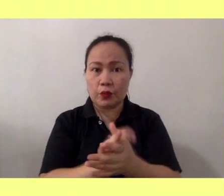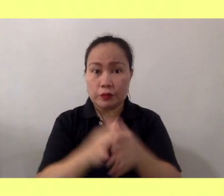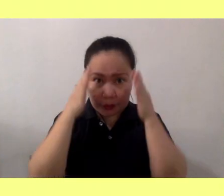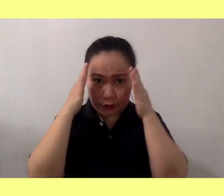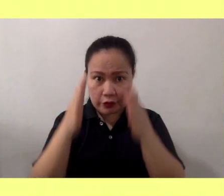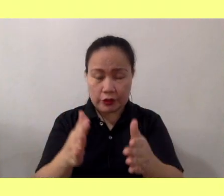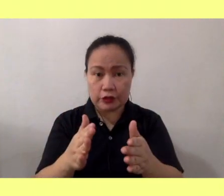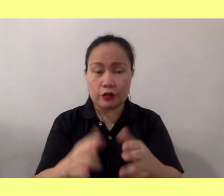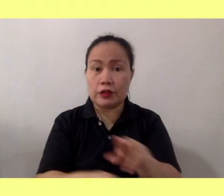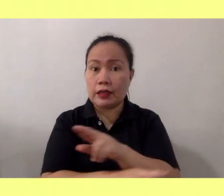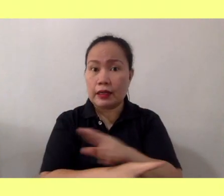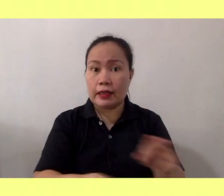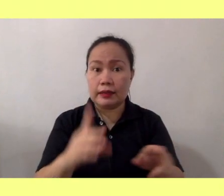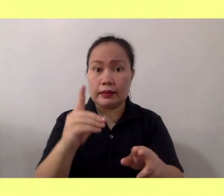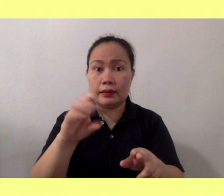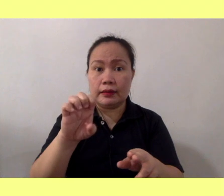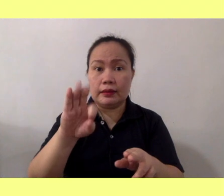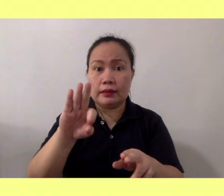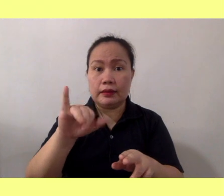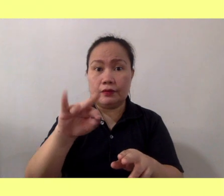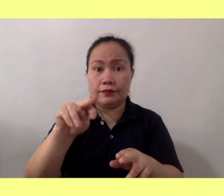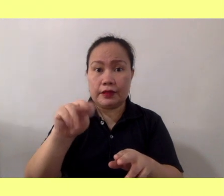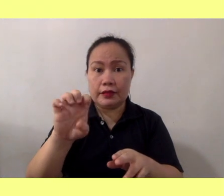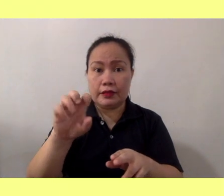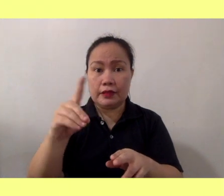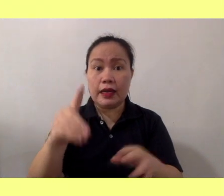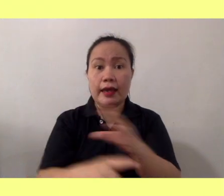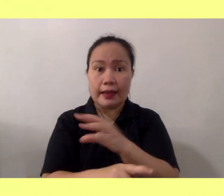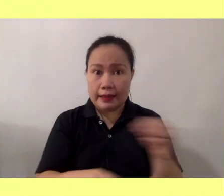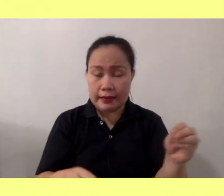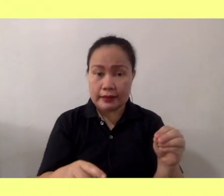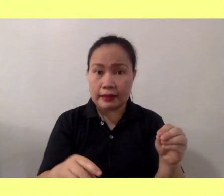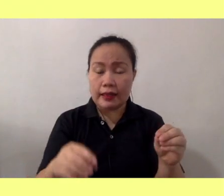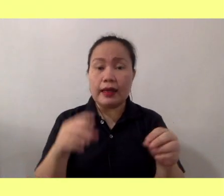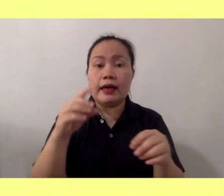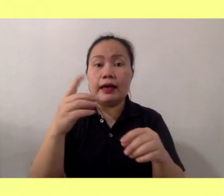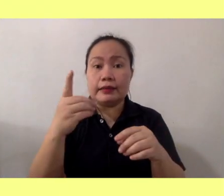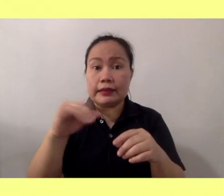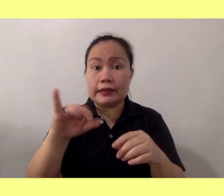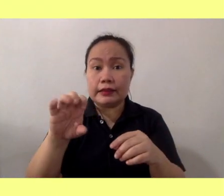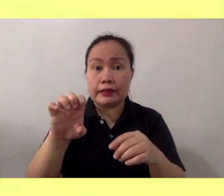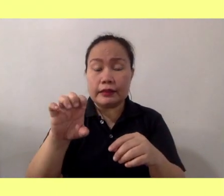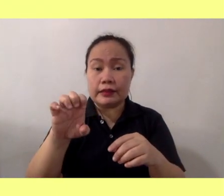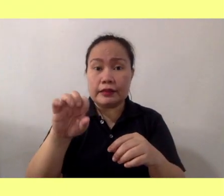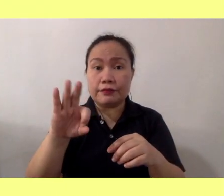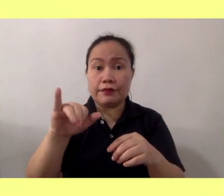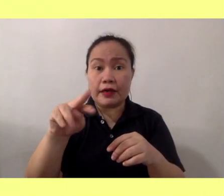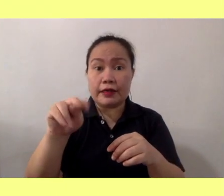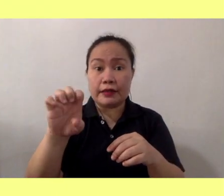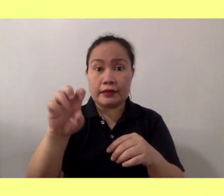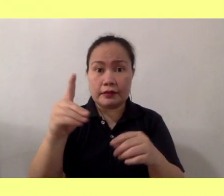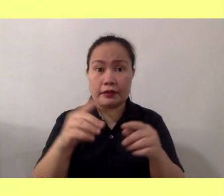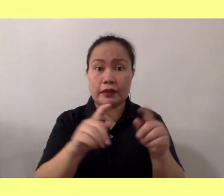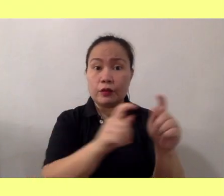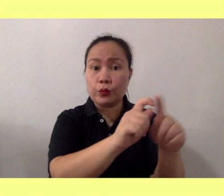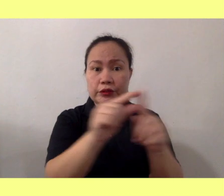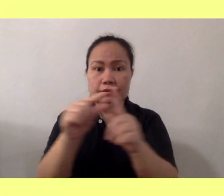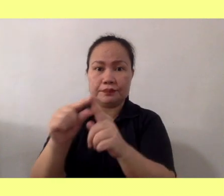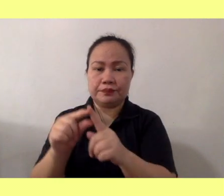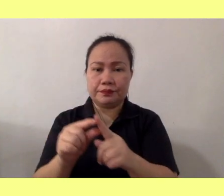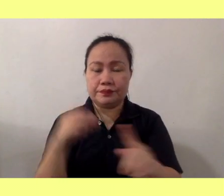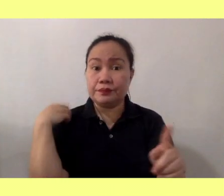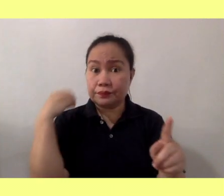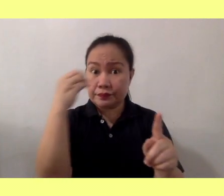undefined and defined terms. So our objectives, first we will define each part of the